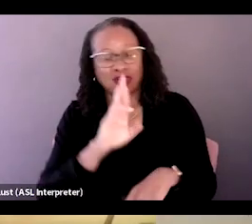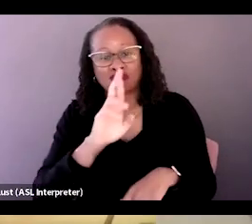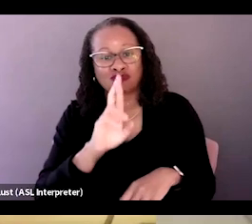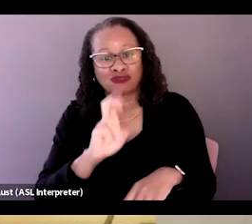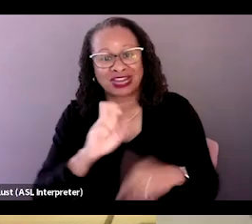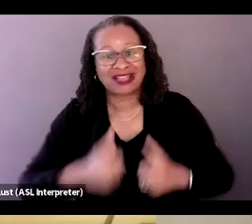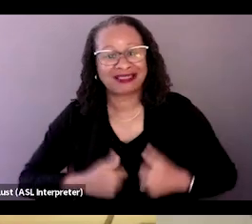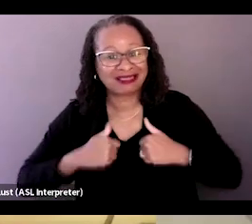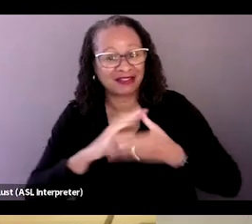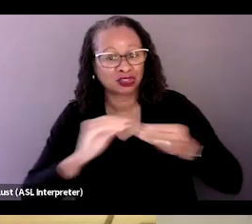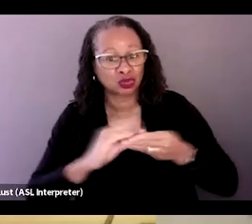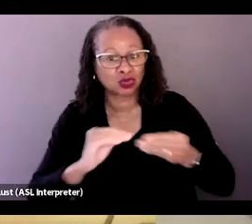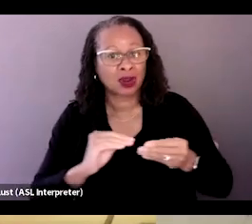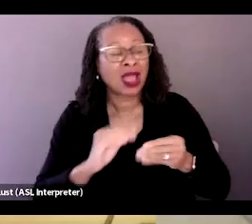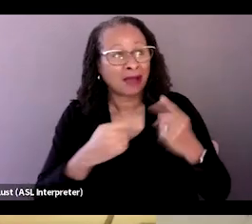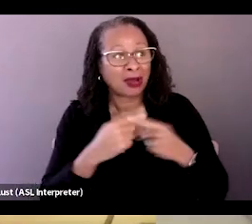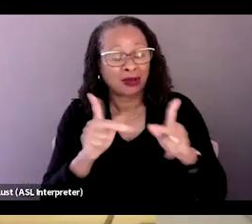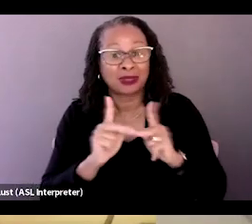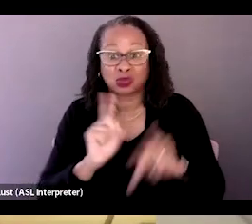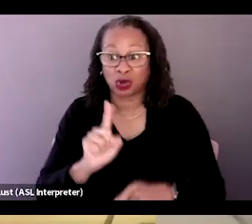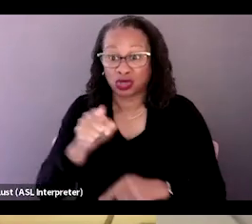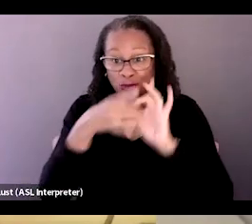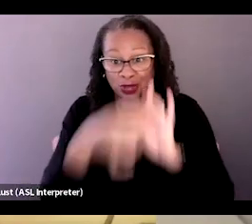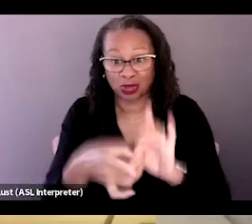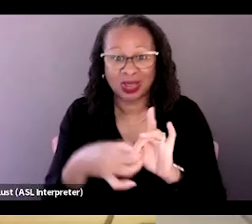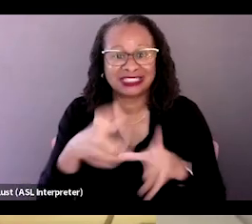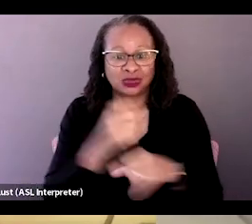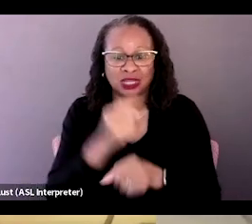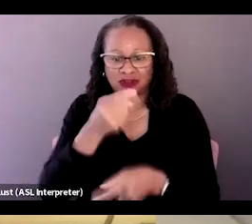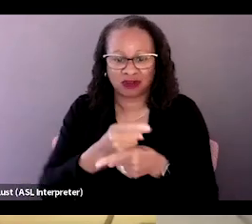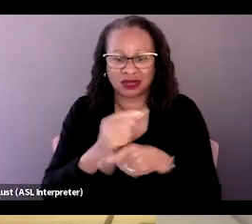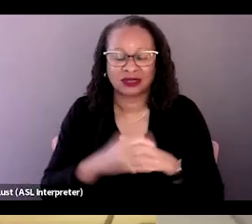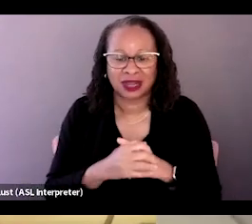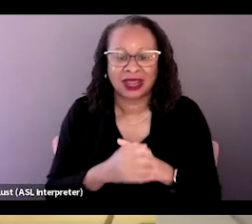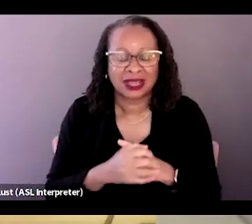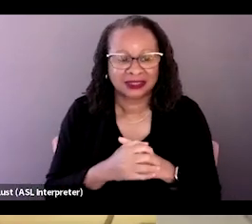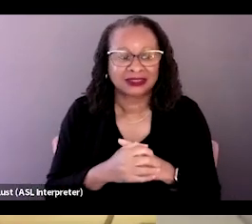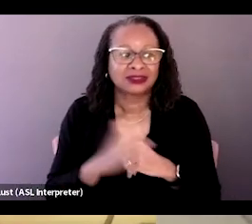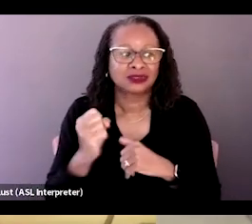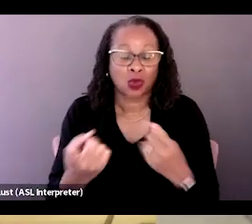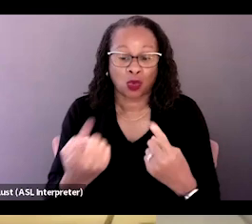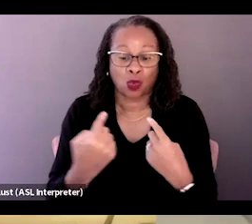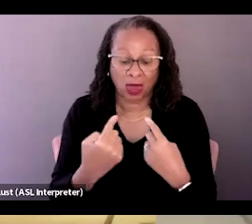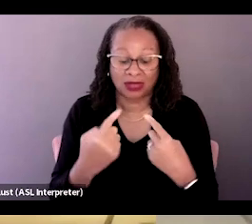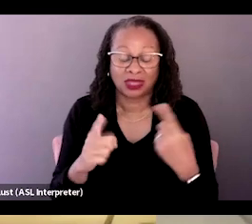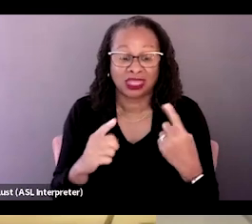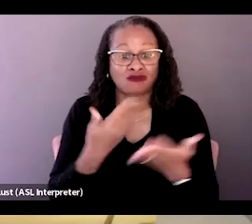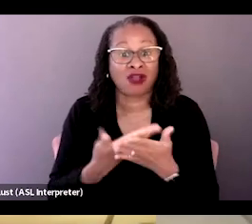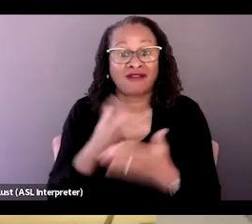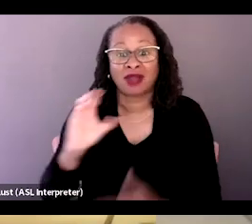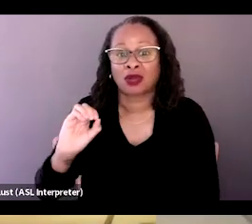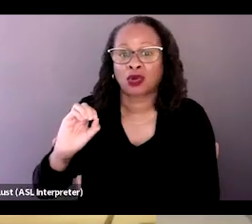where you belong, you know. So I have to get it right. So he came to Copenhagen when the film was screened for the first time with